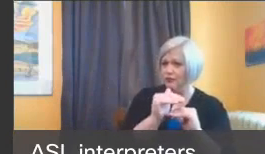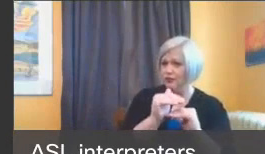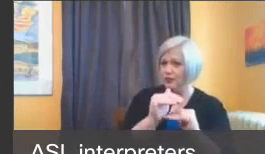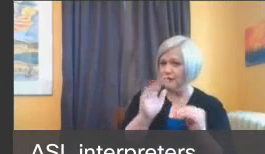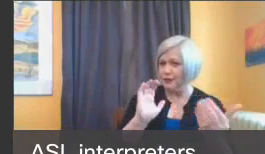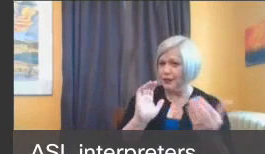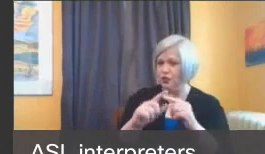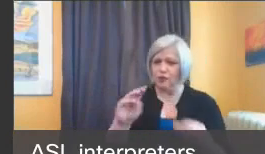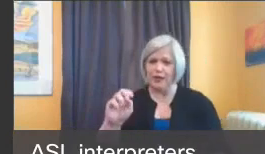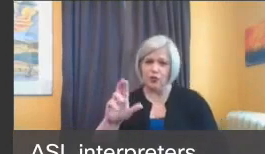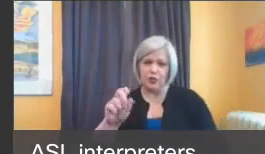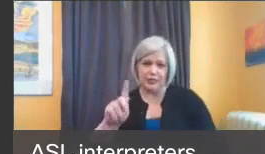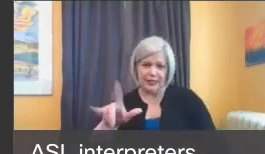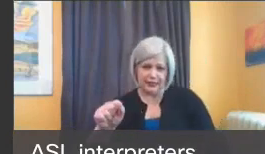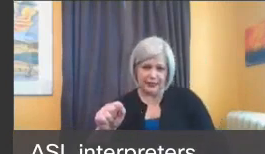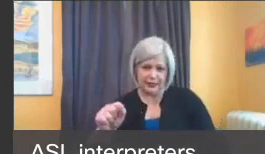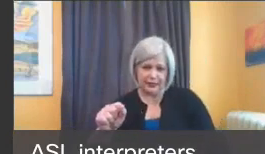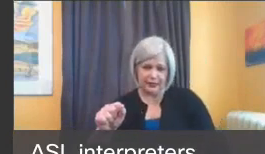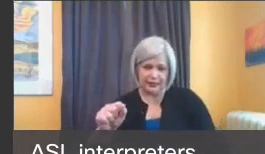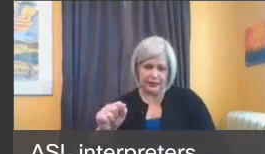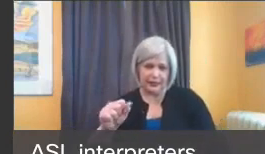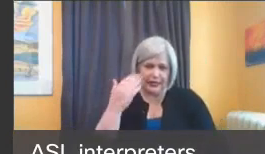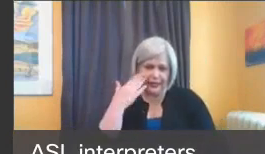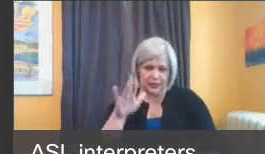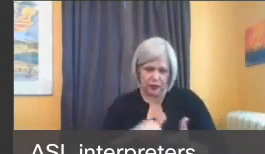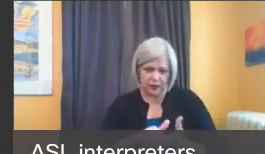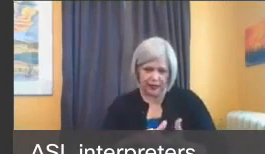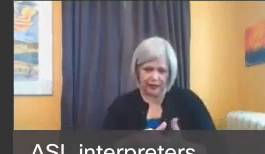for minorities. And I know that.